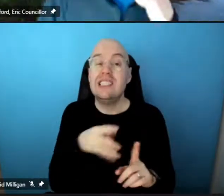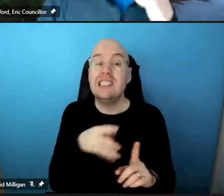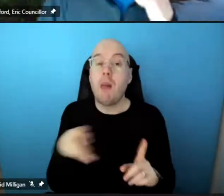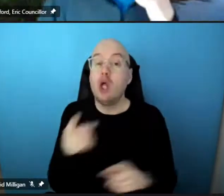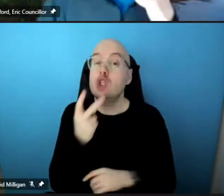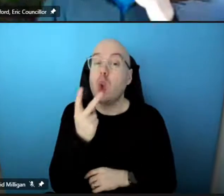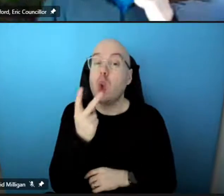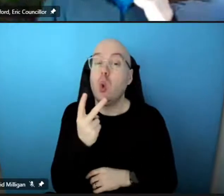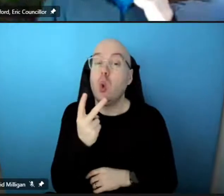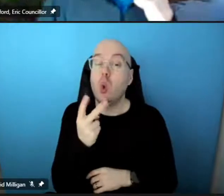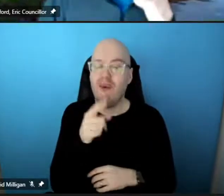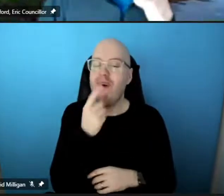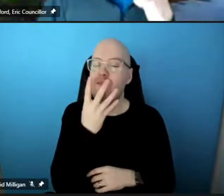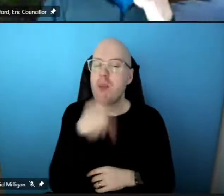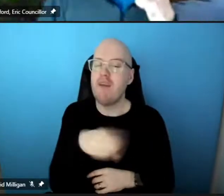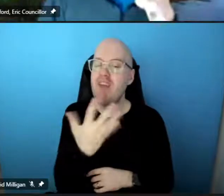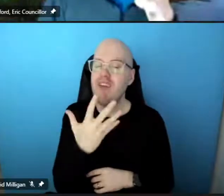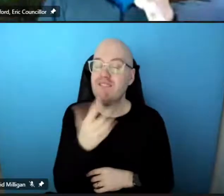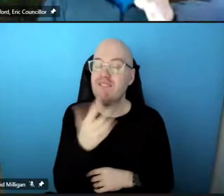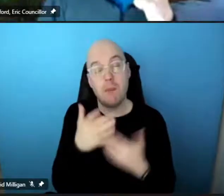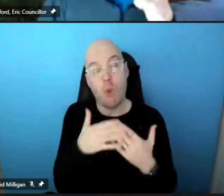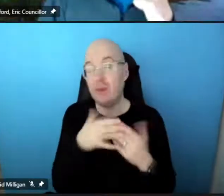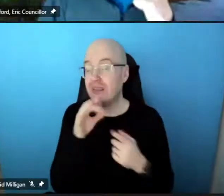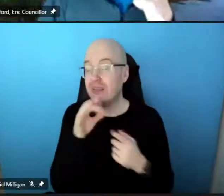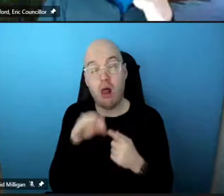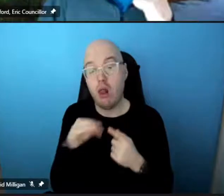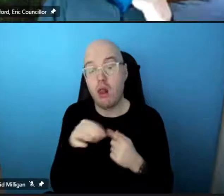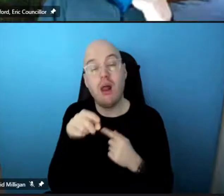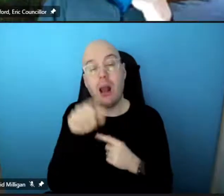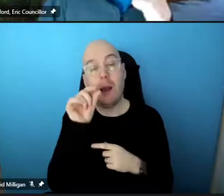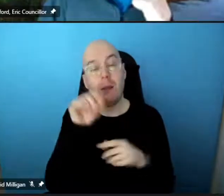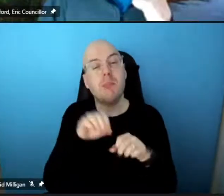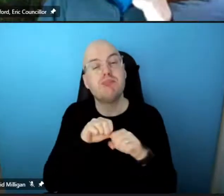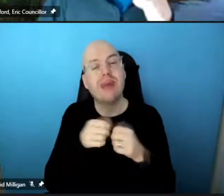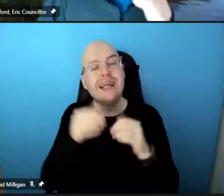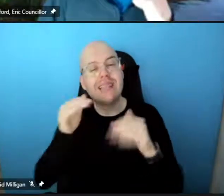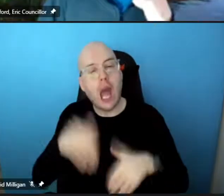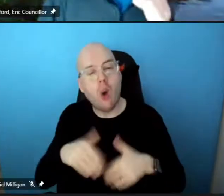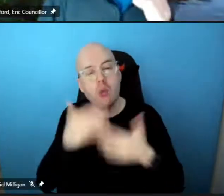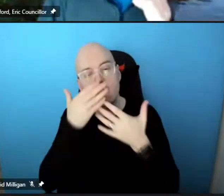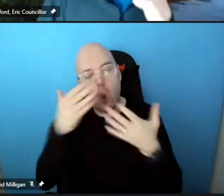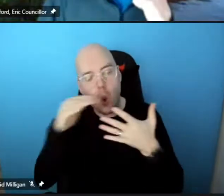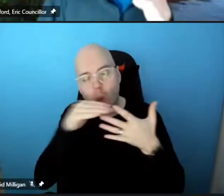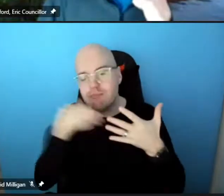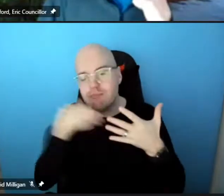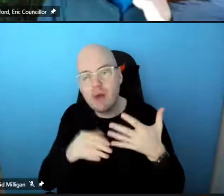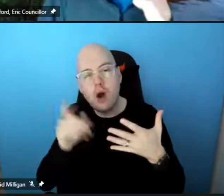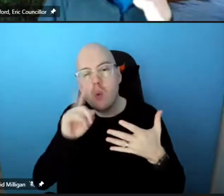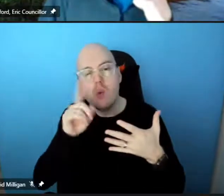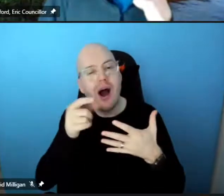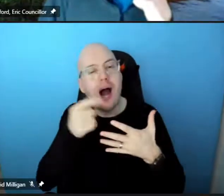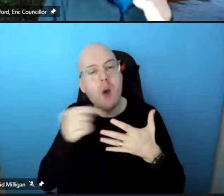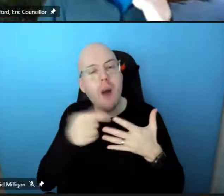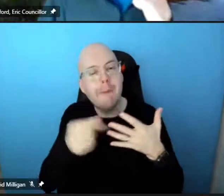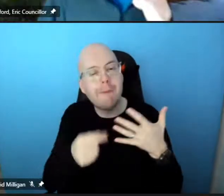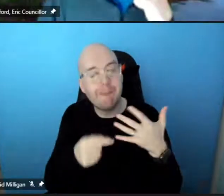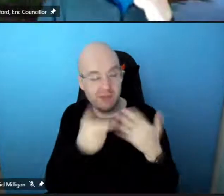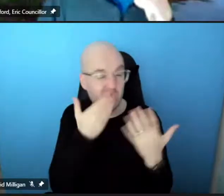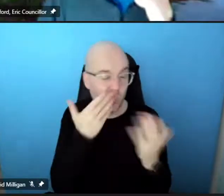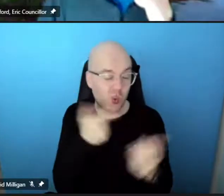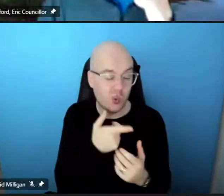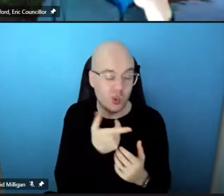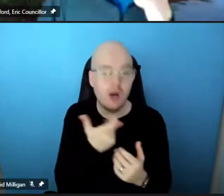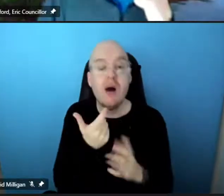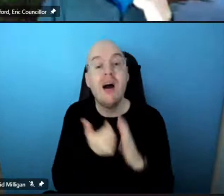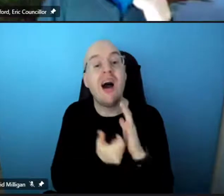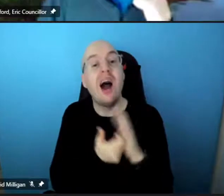just gives you a breakdown when the cases were closed, what were the outcomes. And of those 16, we're highlighting that